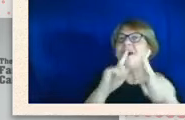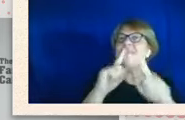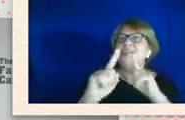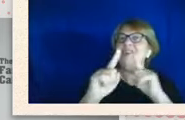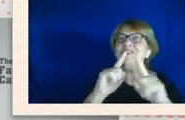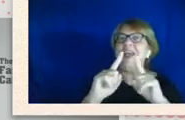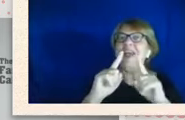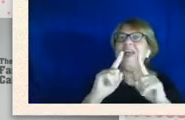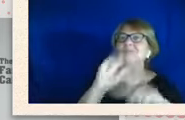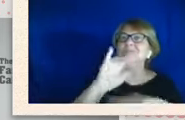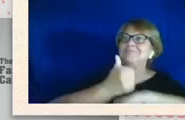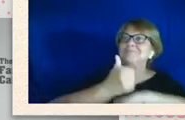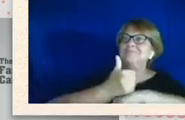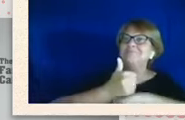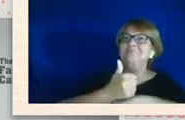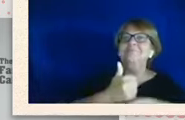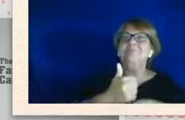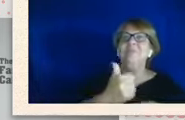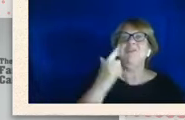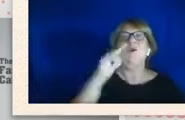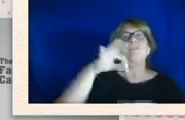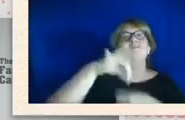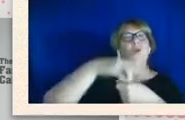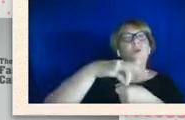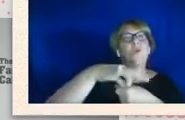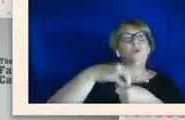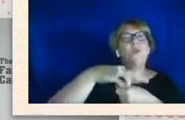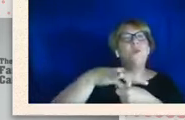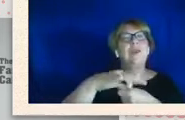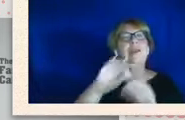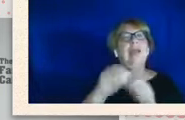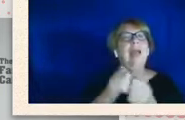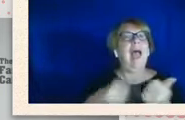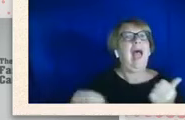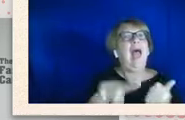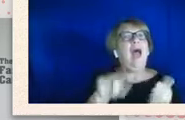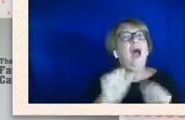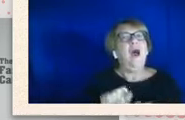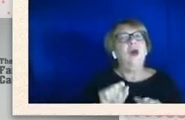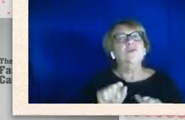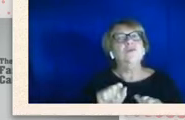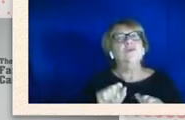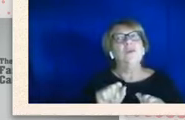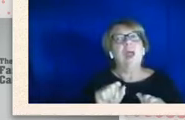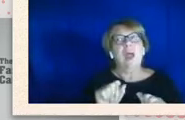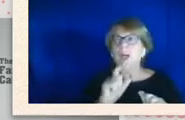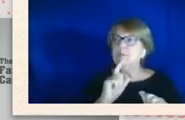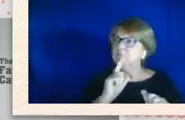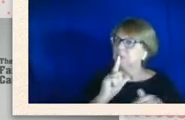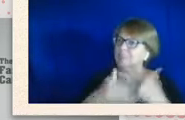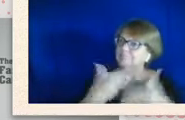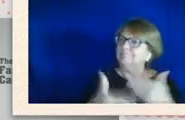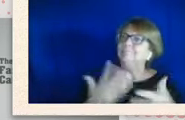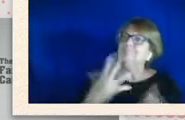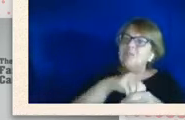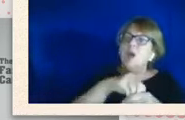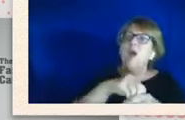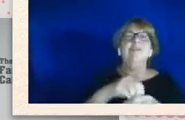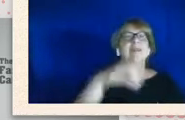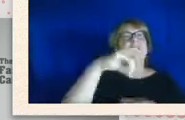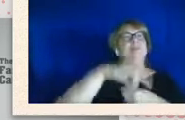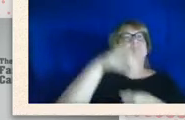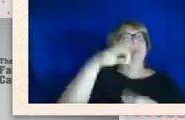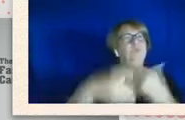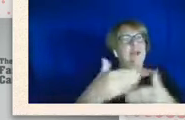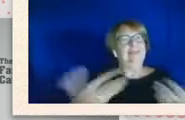all about voting and how you can make your voice heard through the electoral process here in Florida. Before we do